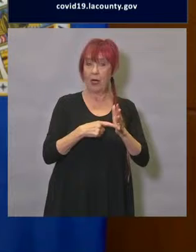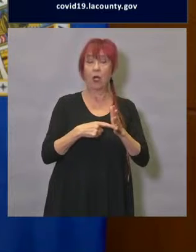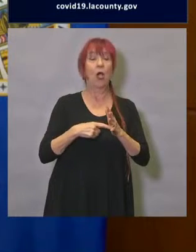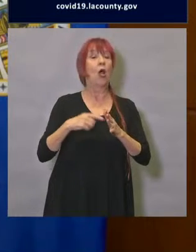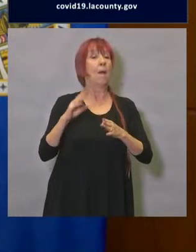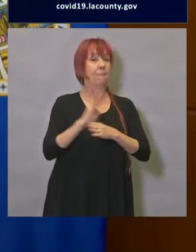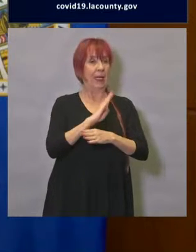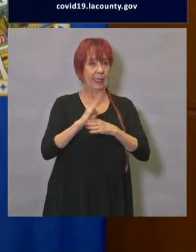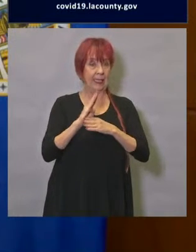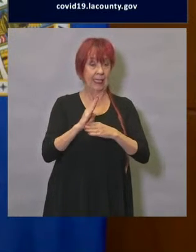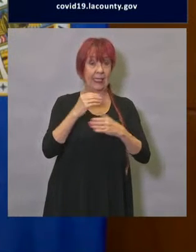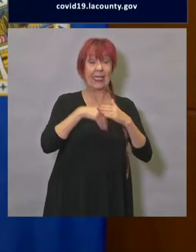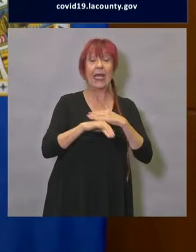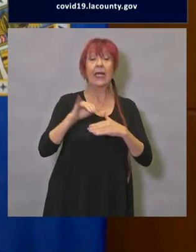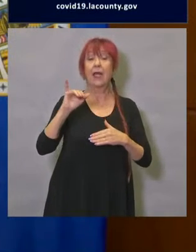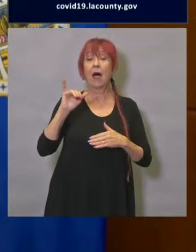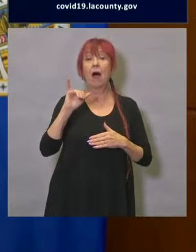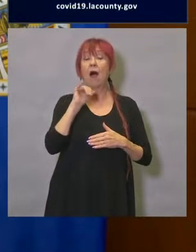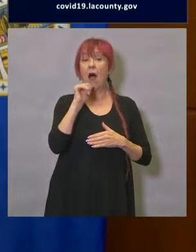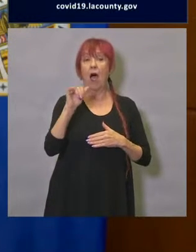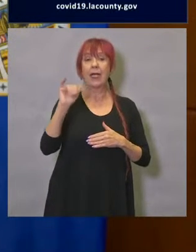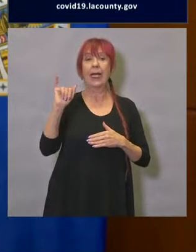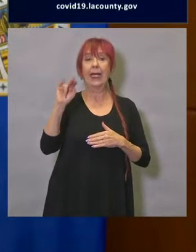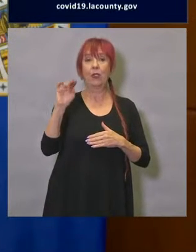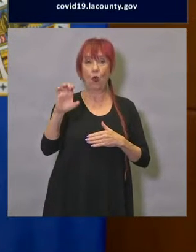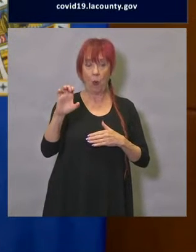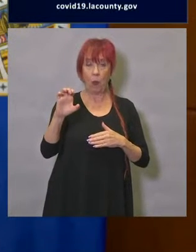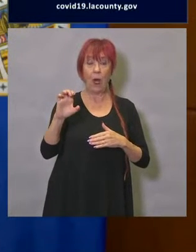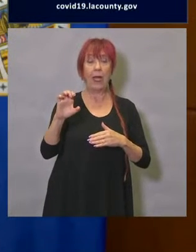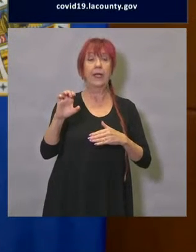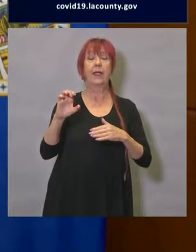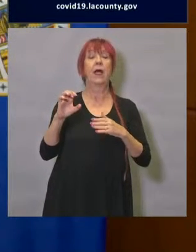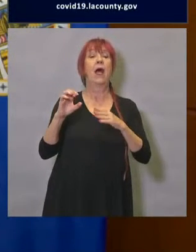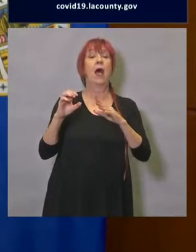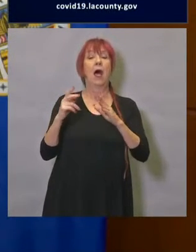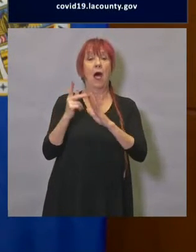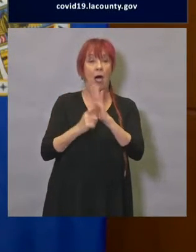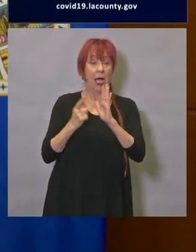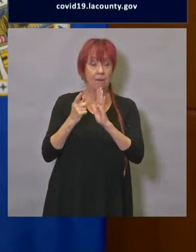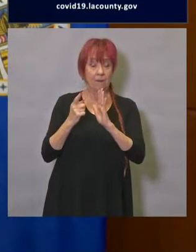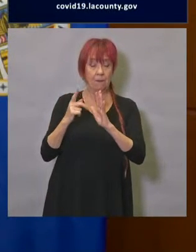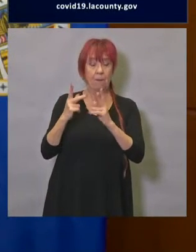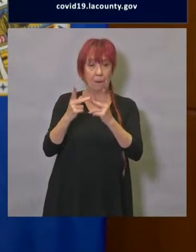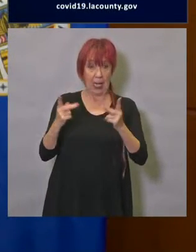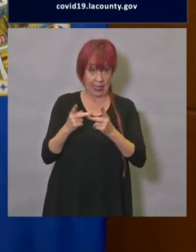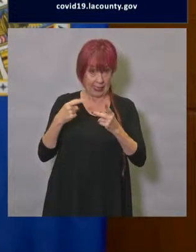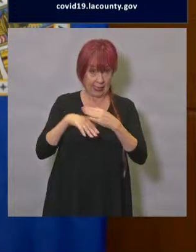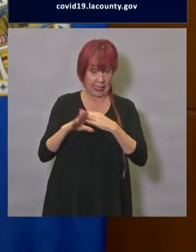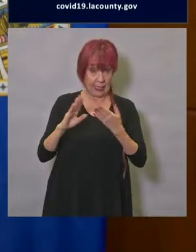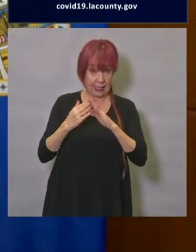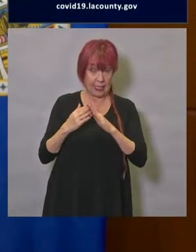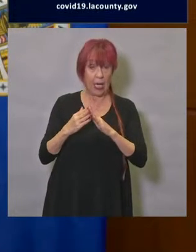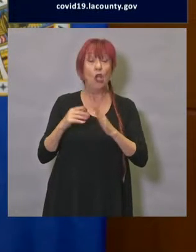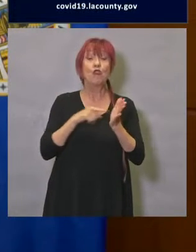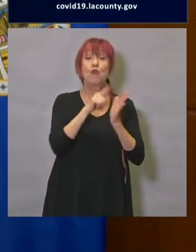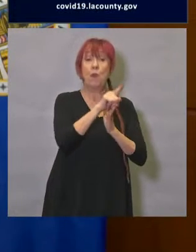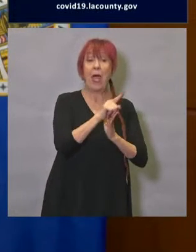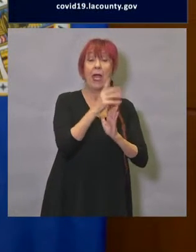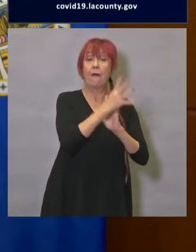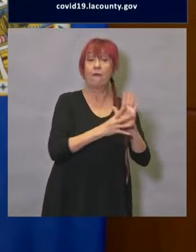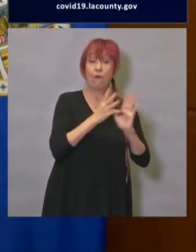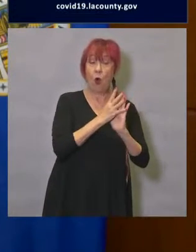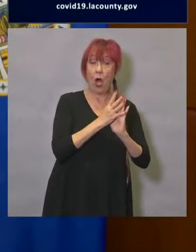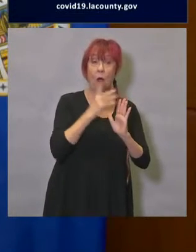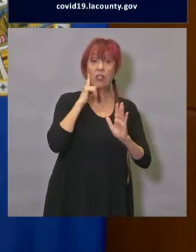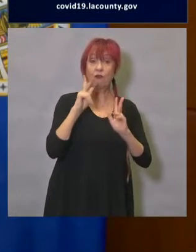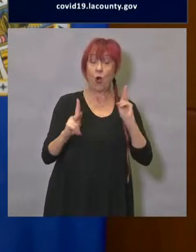in unincorporated areas of the county to provide up to 4 hours of paid leave for anyone getting their vaccine.